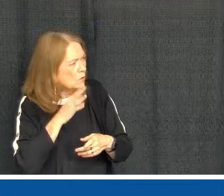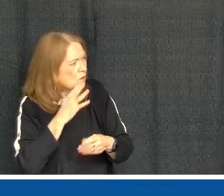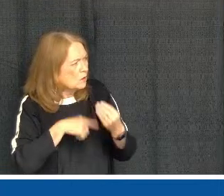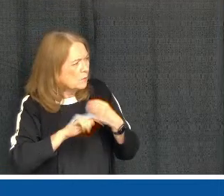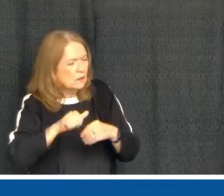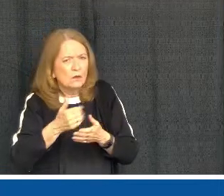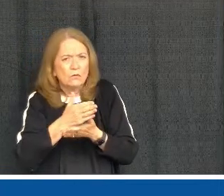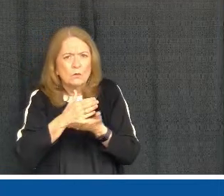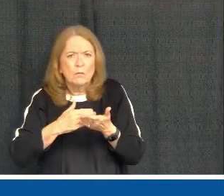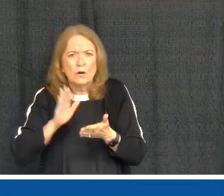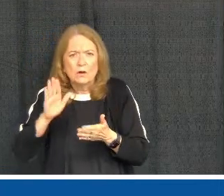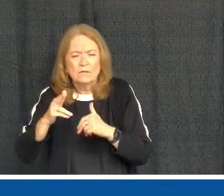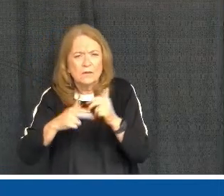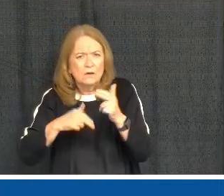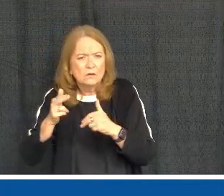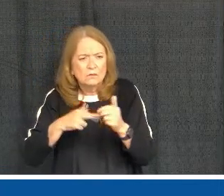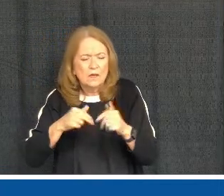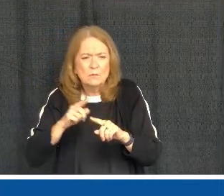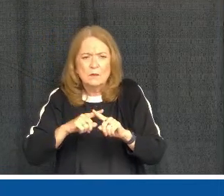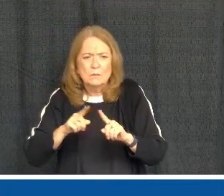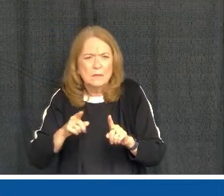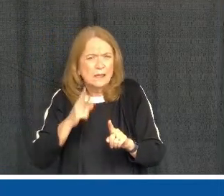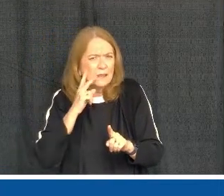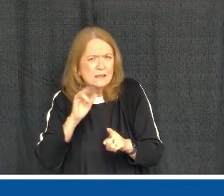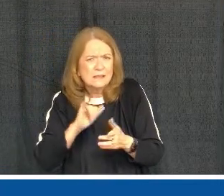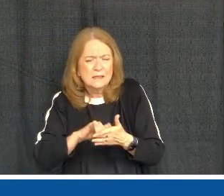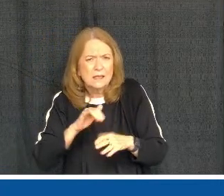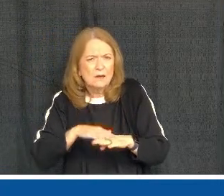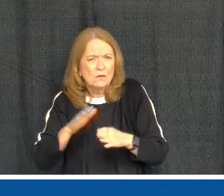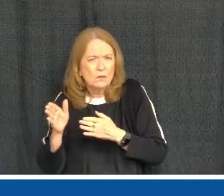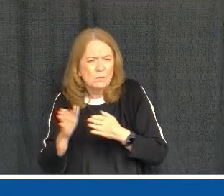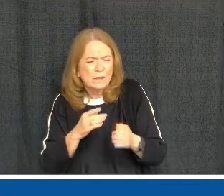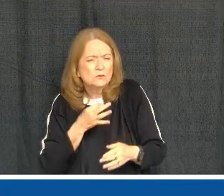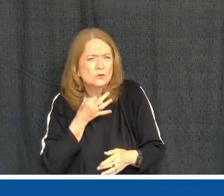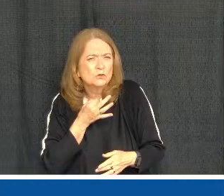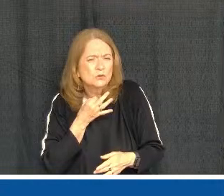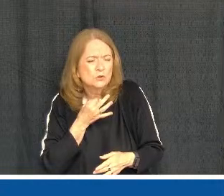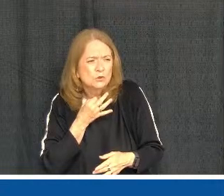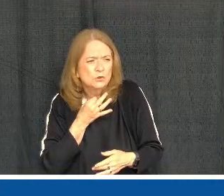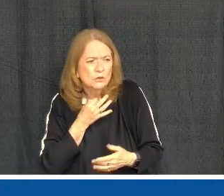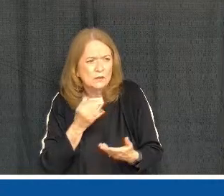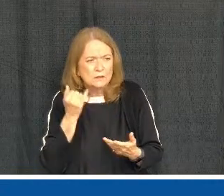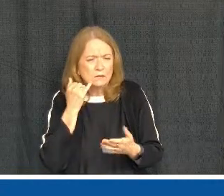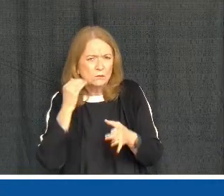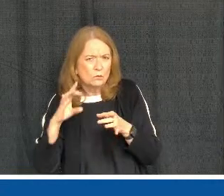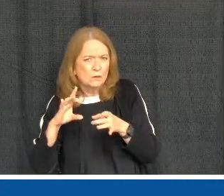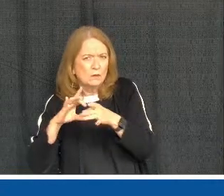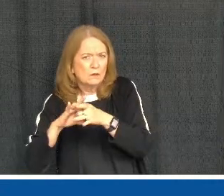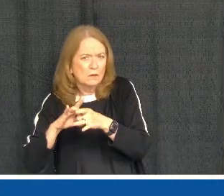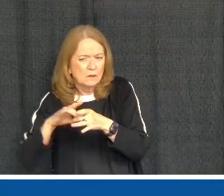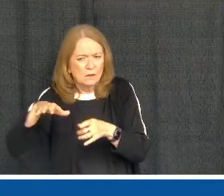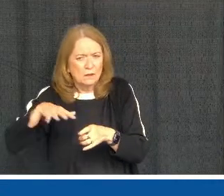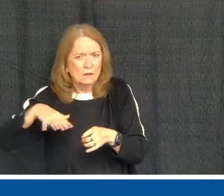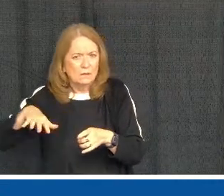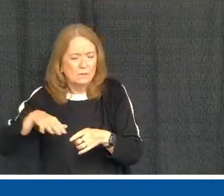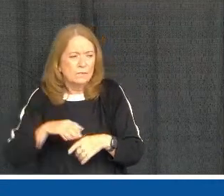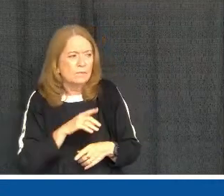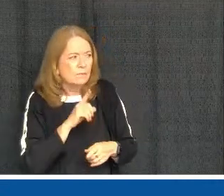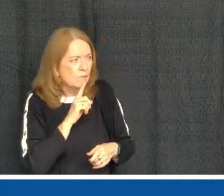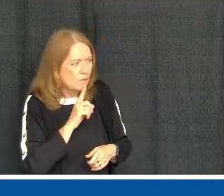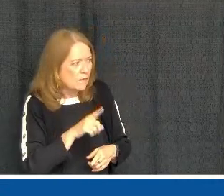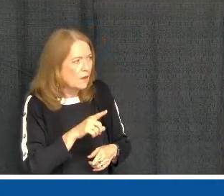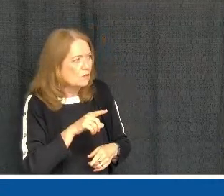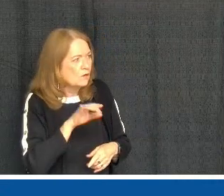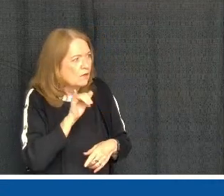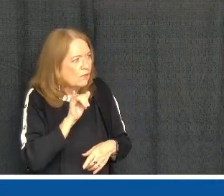of their development? I didn't see that on the plan, but I was just curious if, Okay, I see where you're looking. Yeah. There is actually that